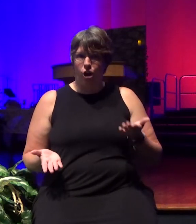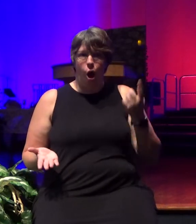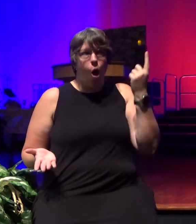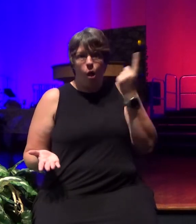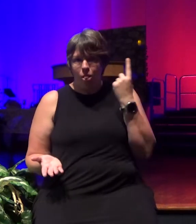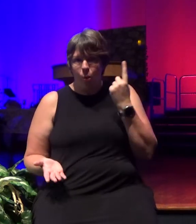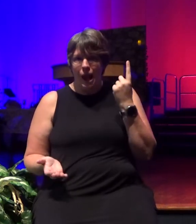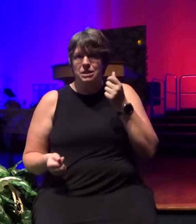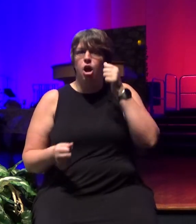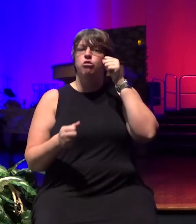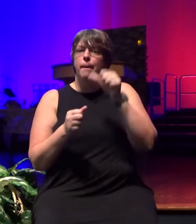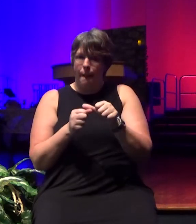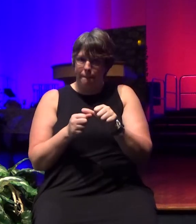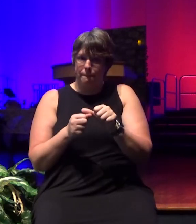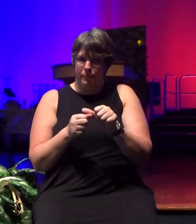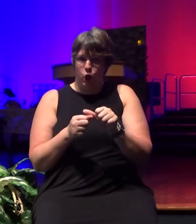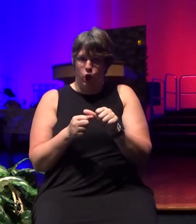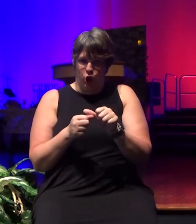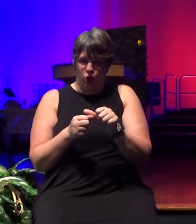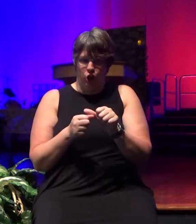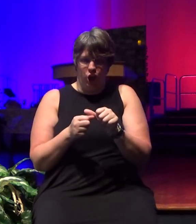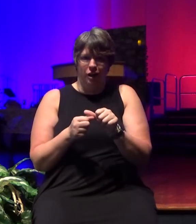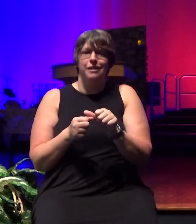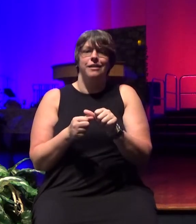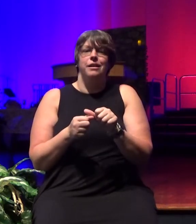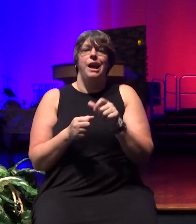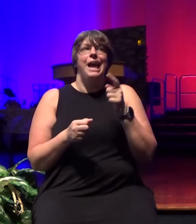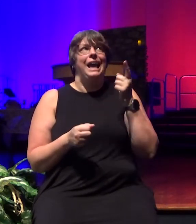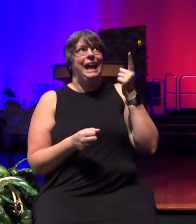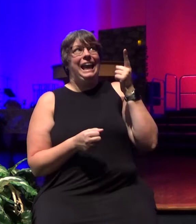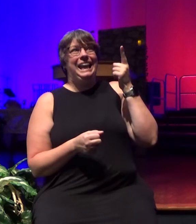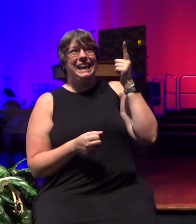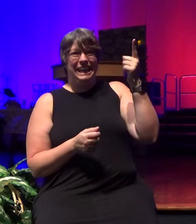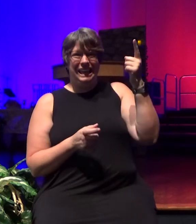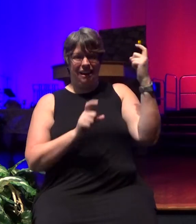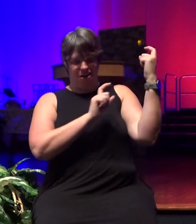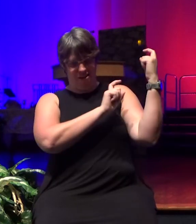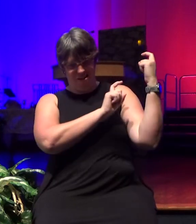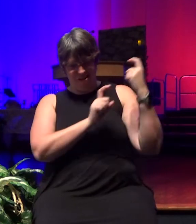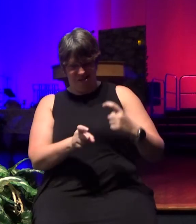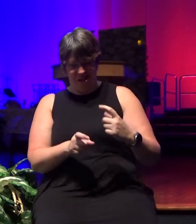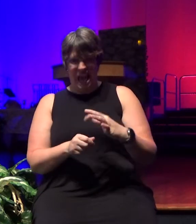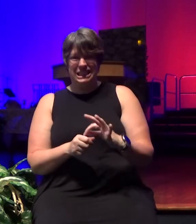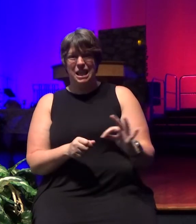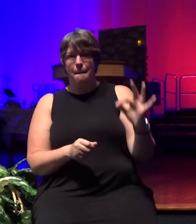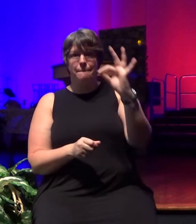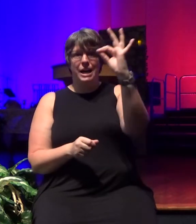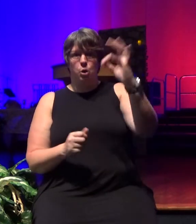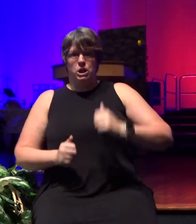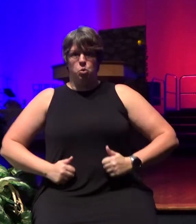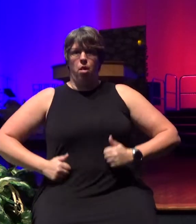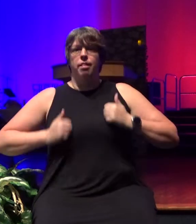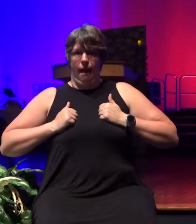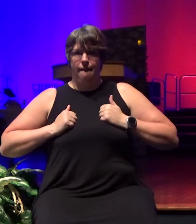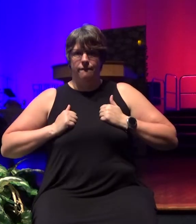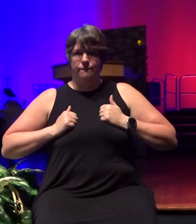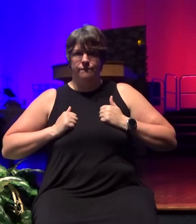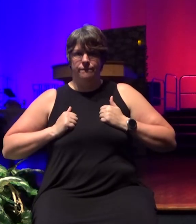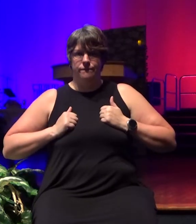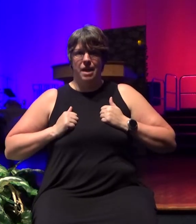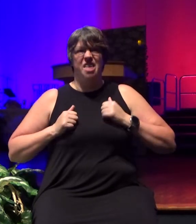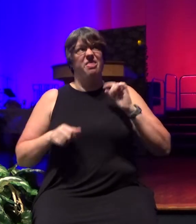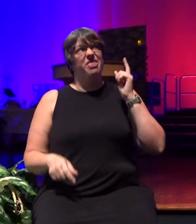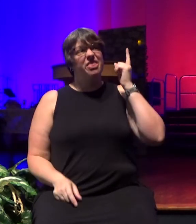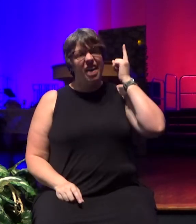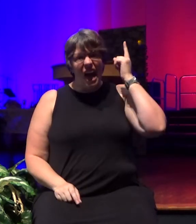all, reflect. Reflect on the evolutionary energy that's at the heart of life, always wanting to blossom life, always wanting to